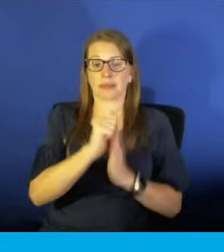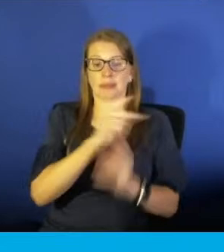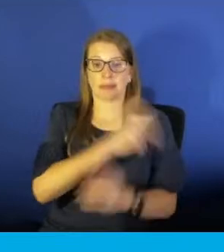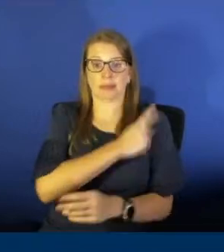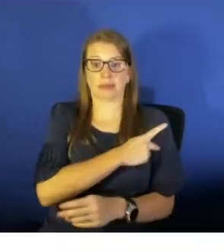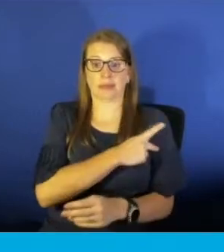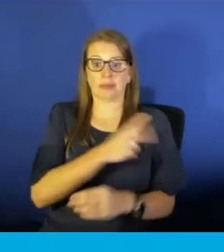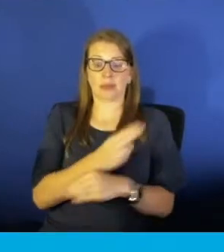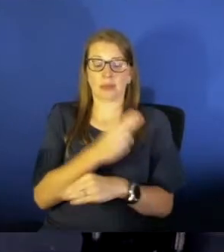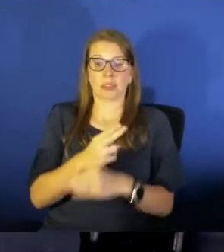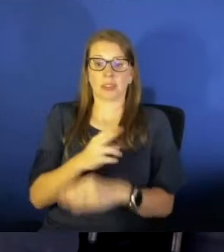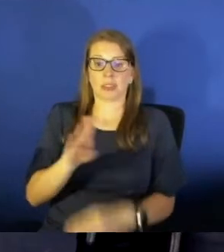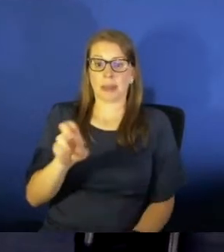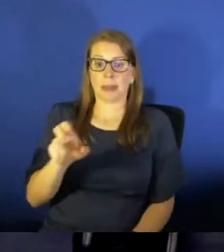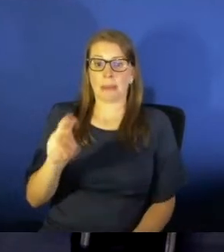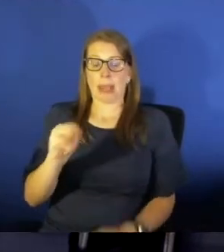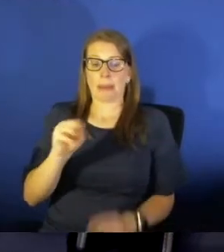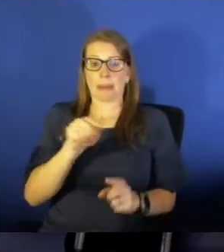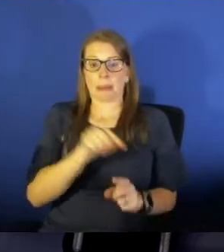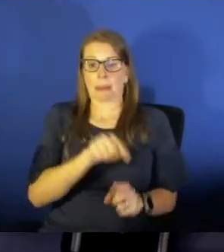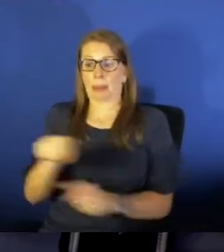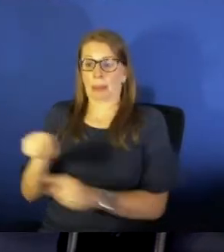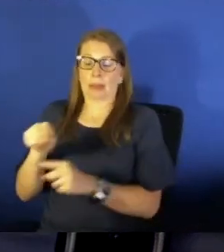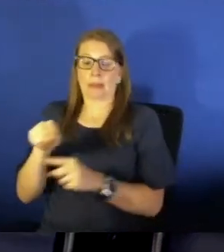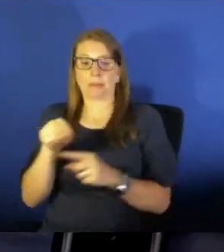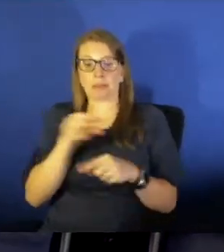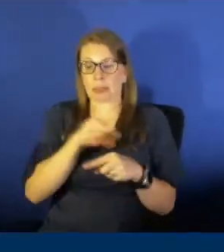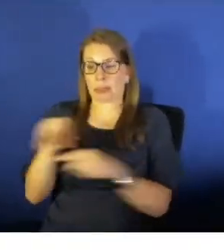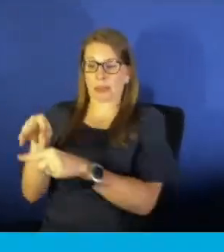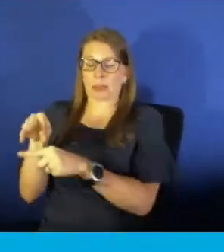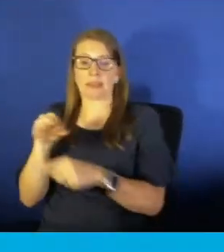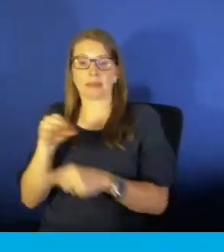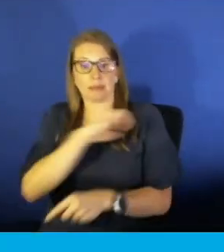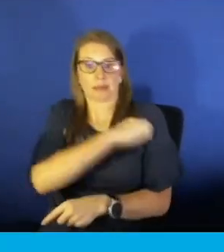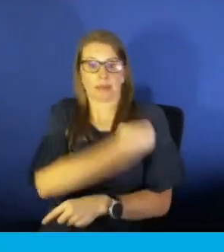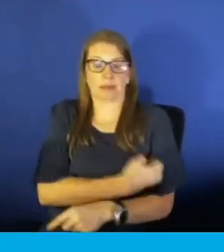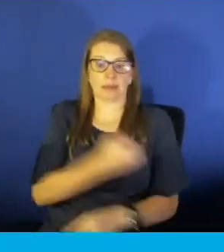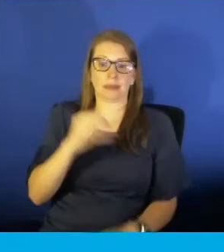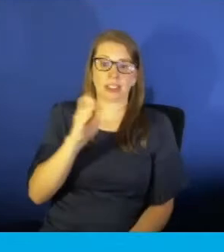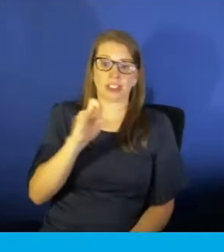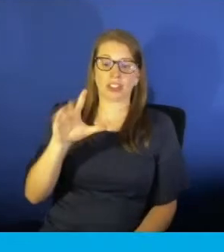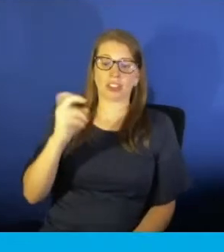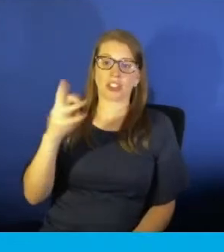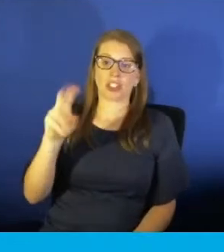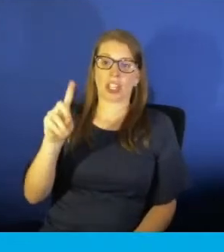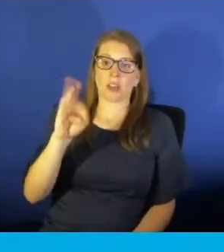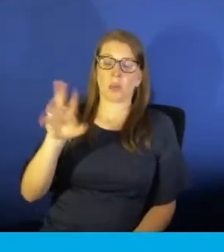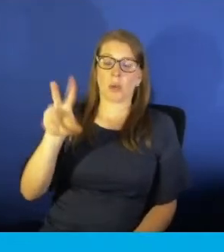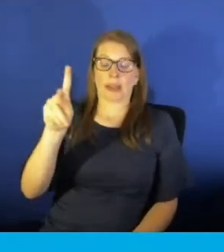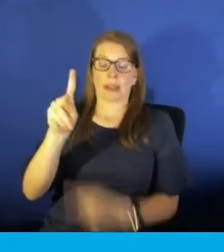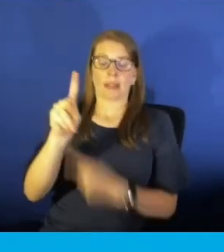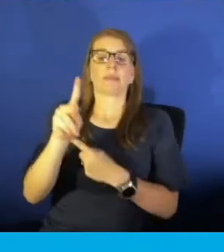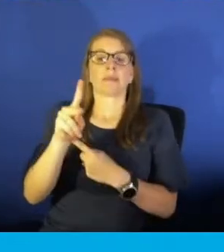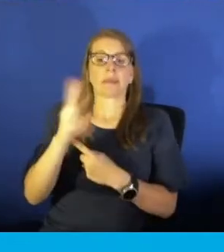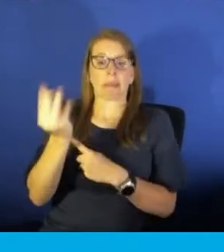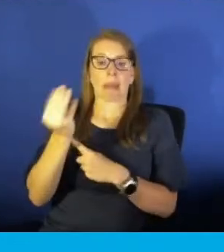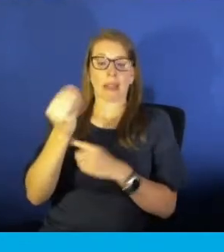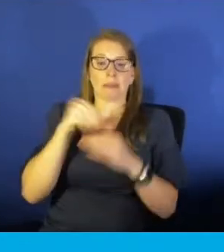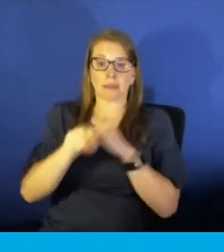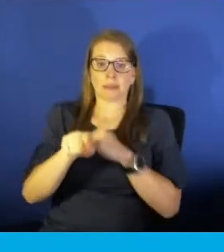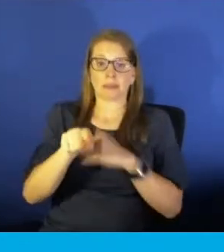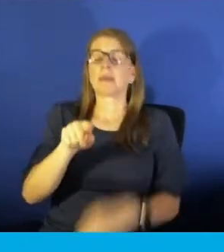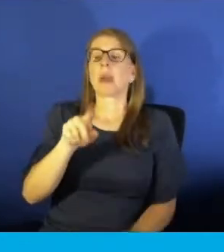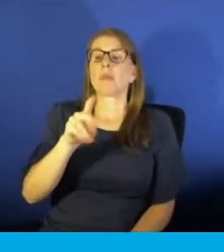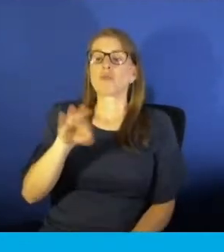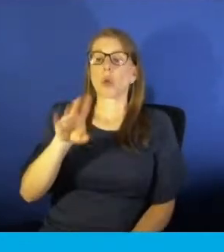of energy. It's a big day for us here at the Health System. I'm Jill Chadwick. Join us Monday as we go inside our new Proton Therapy Center as the